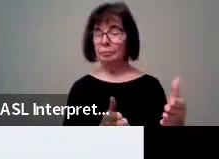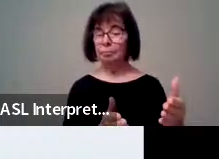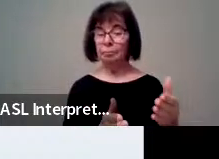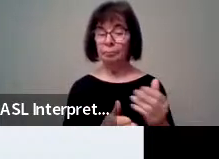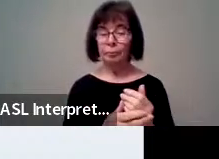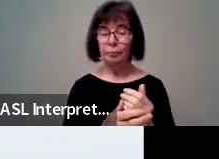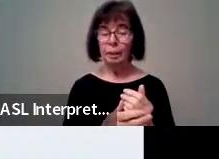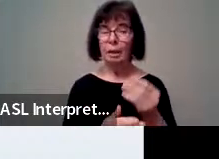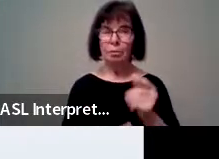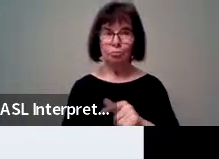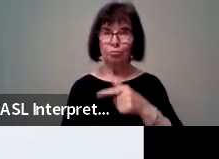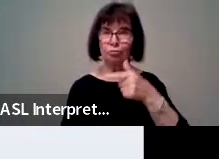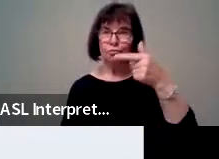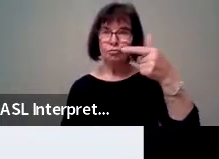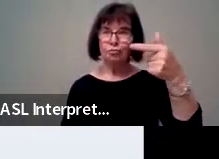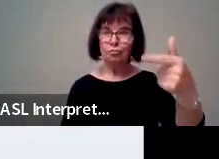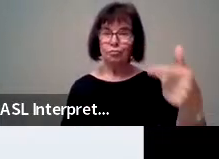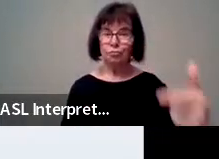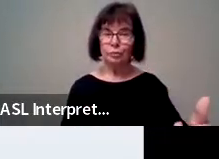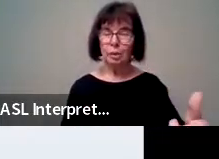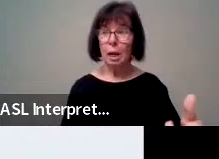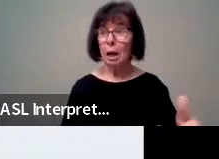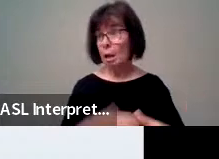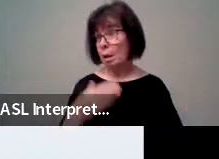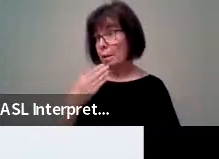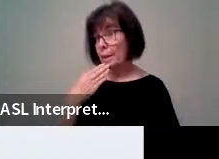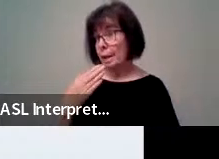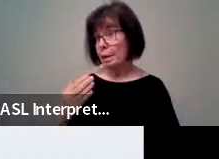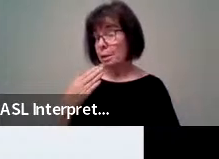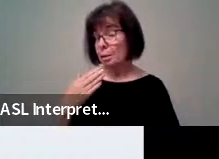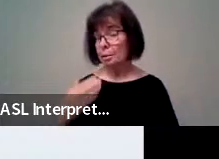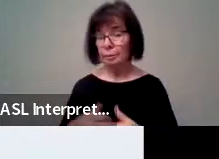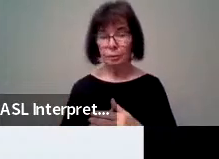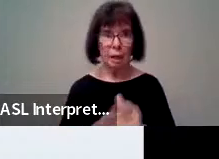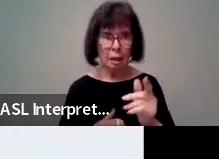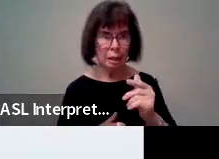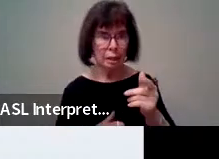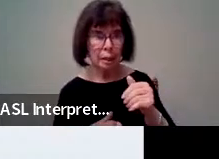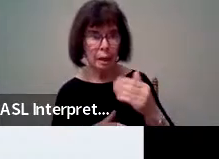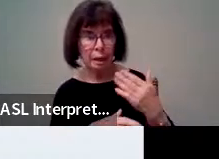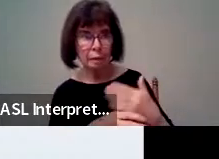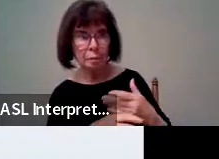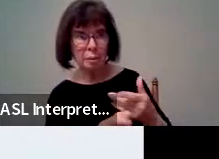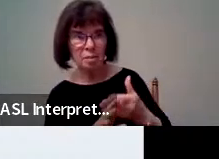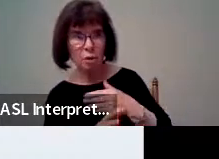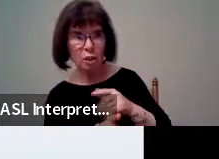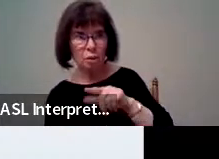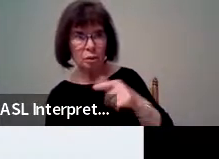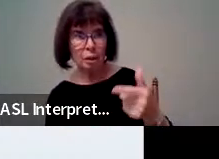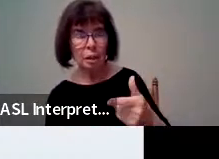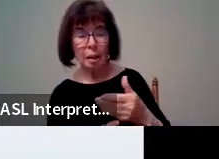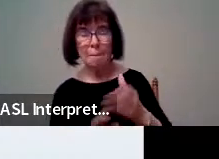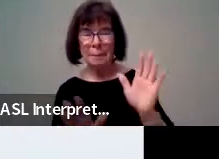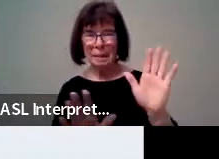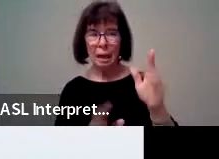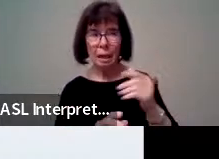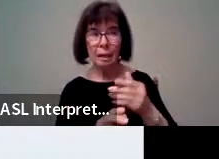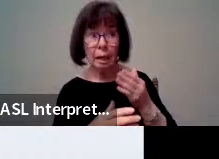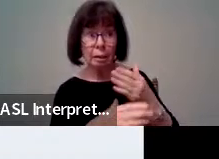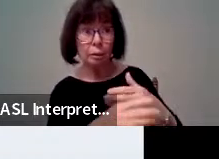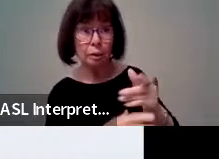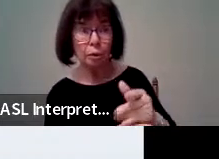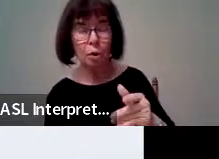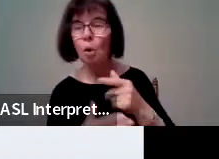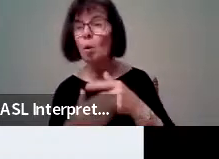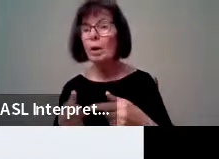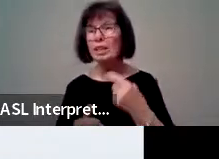this. Hey, thank you. May I, Kenny, before because just what you shared was